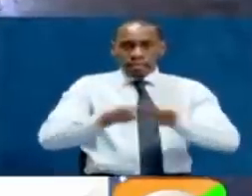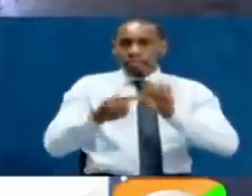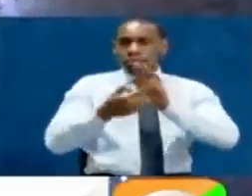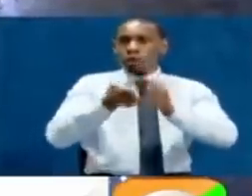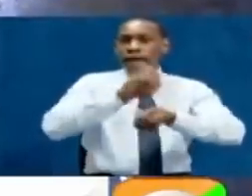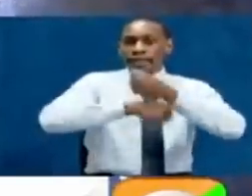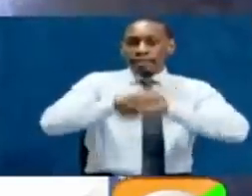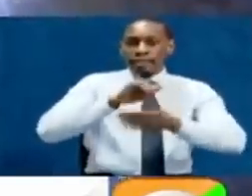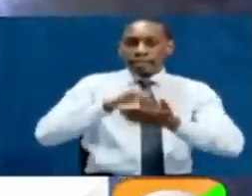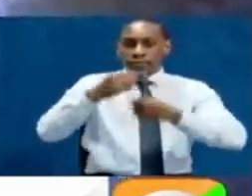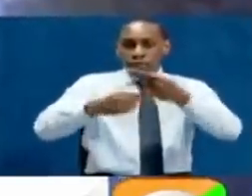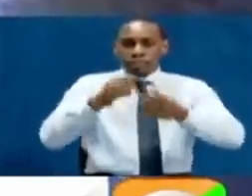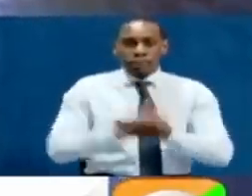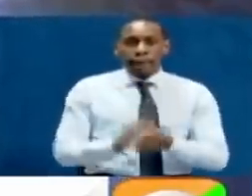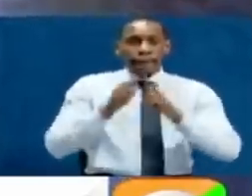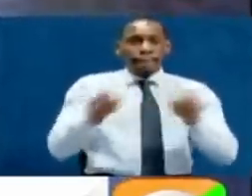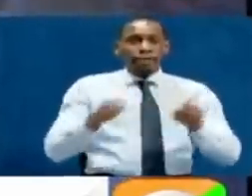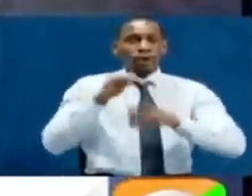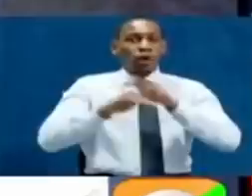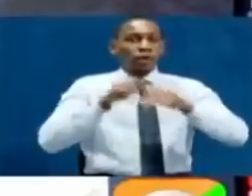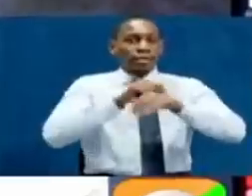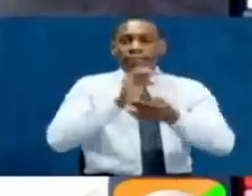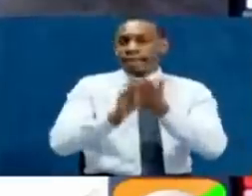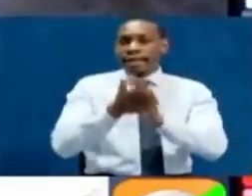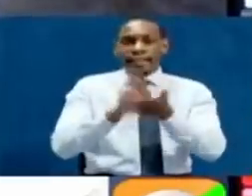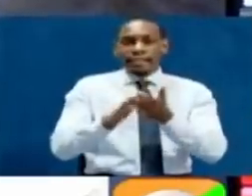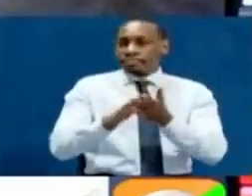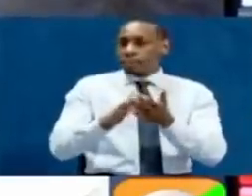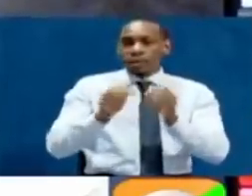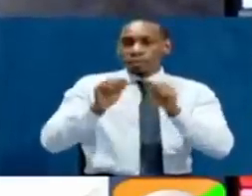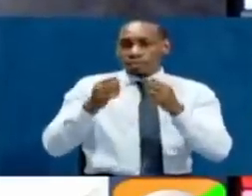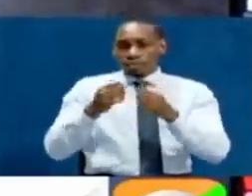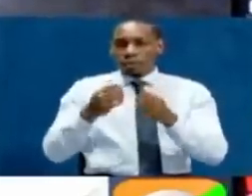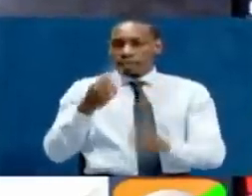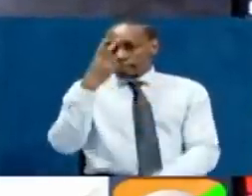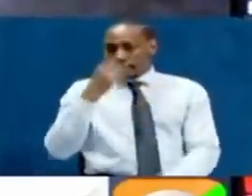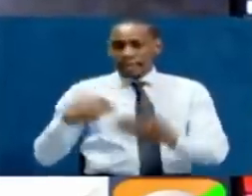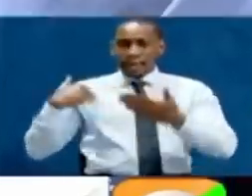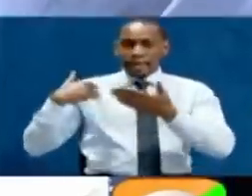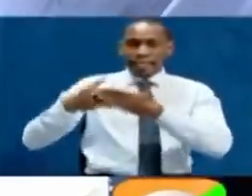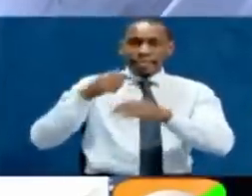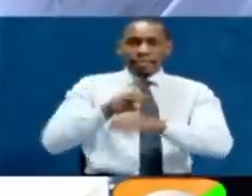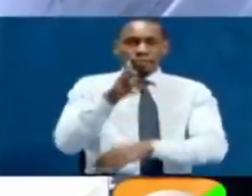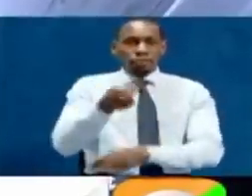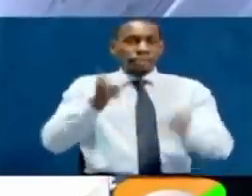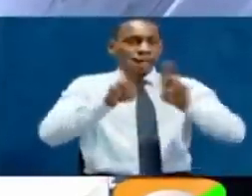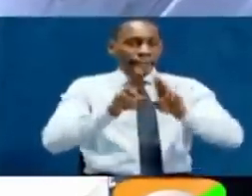captured the activities that were going on. But all this while, nothing appeared suspect until the shooting occurred.